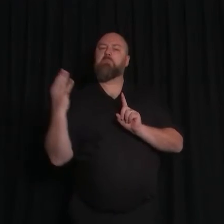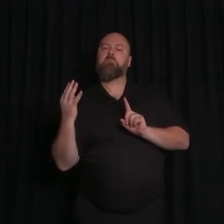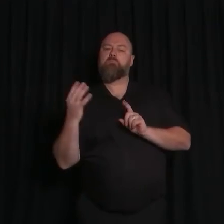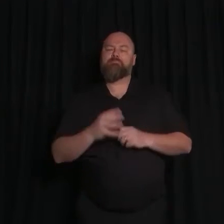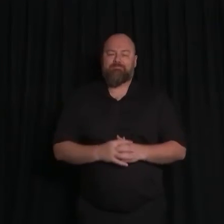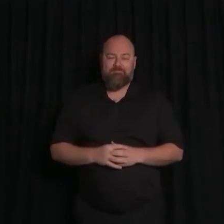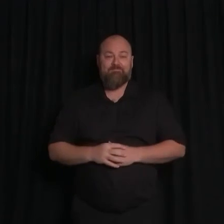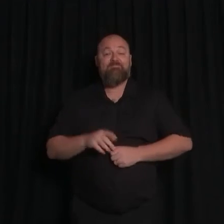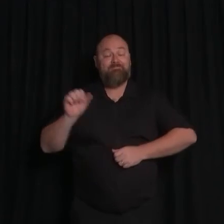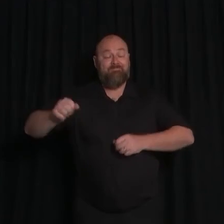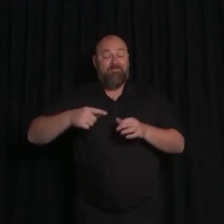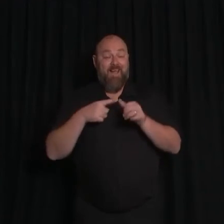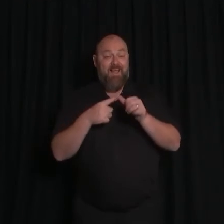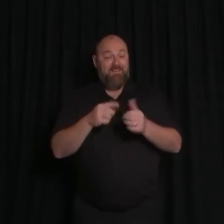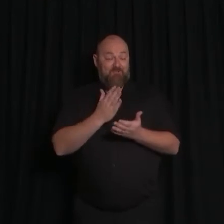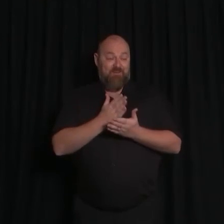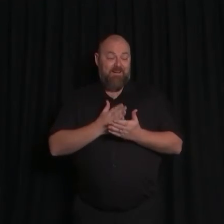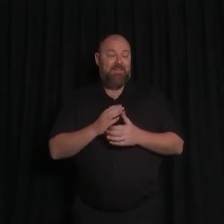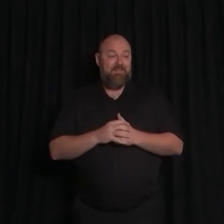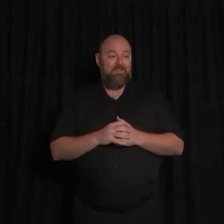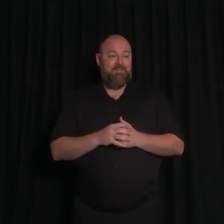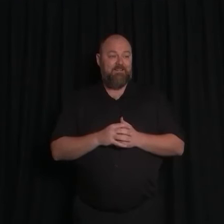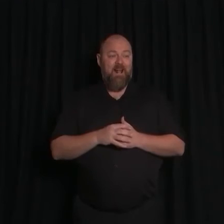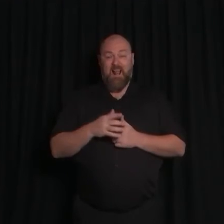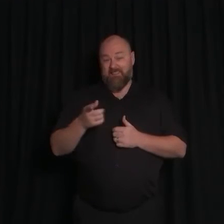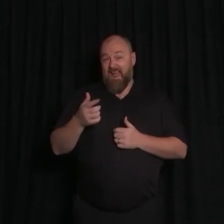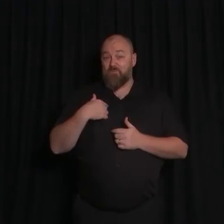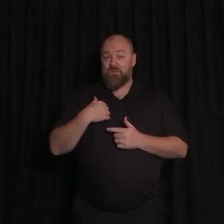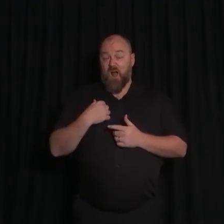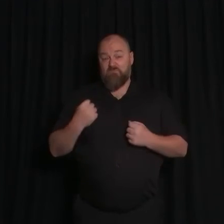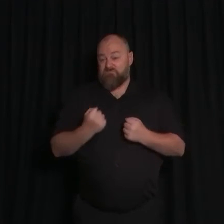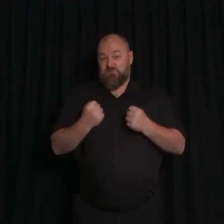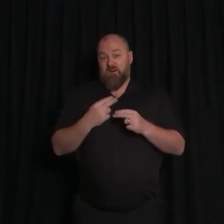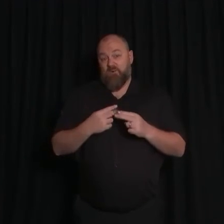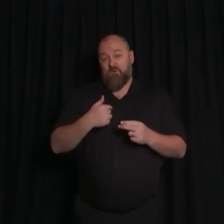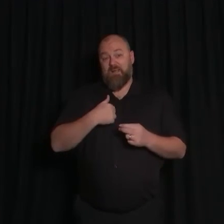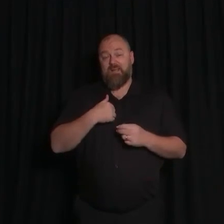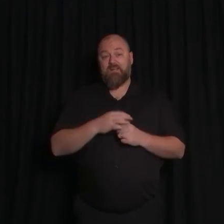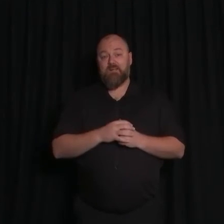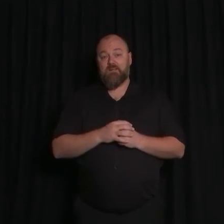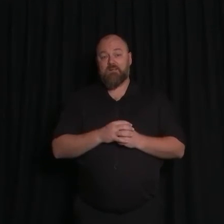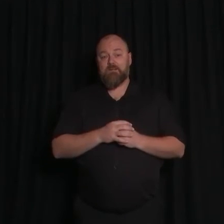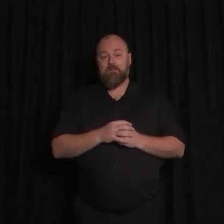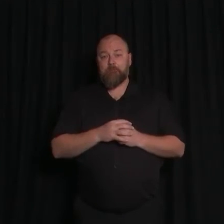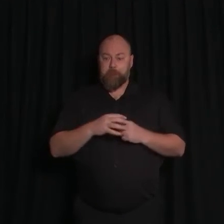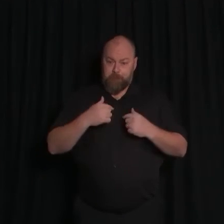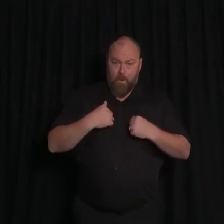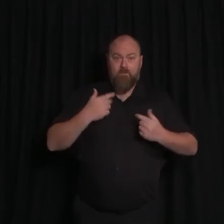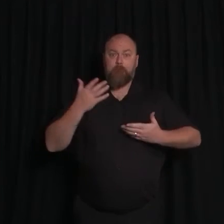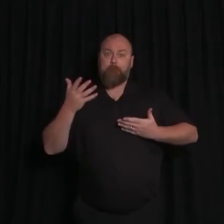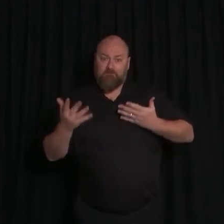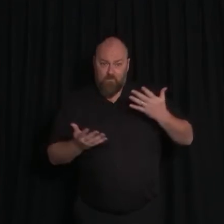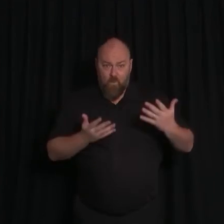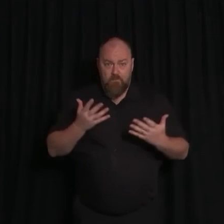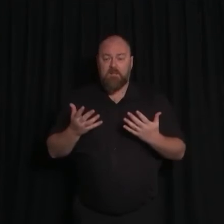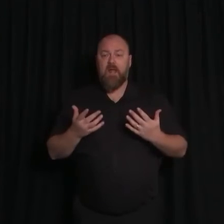about in terms of like, you know, performance and just